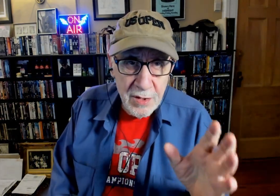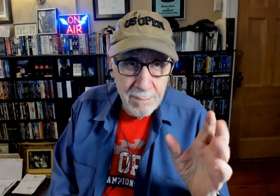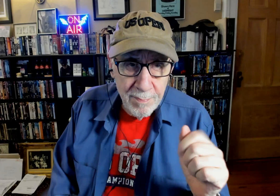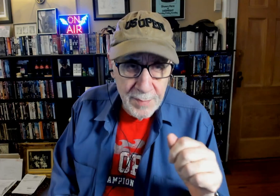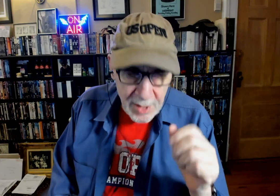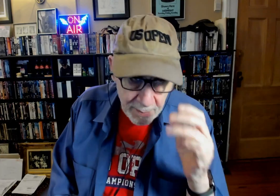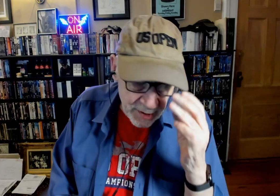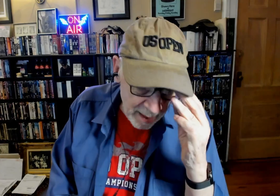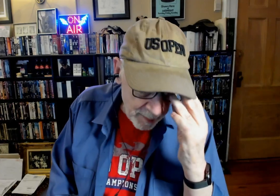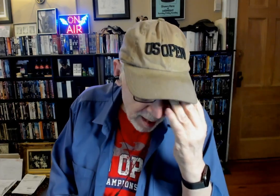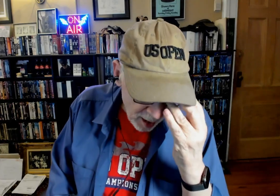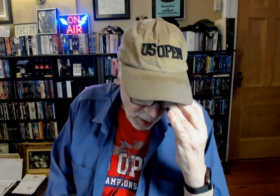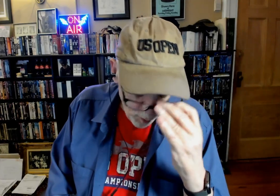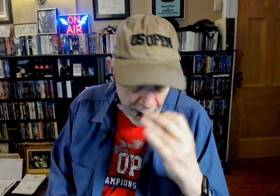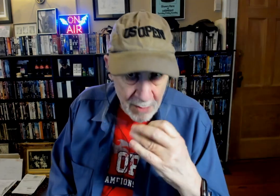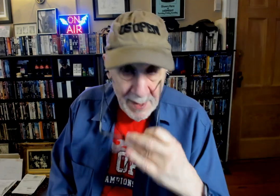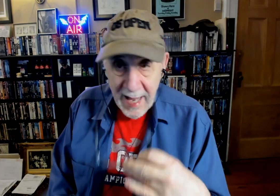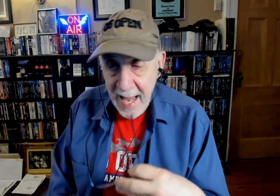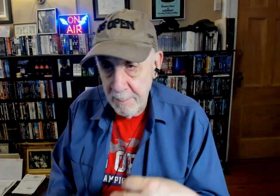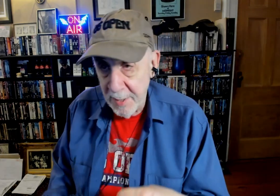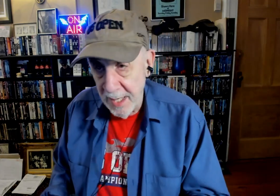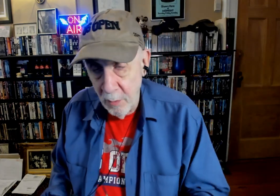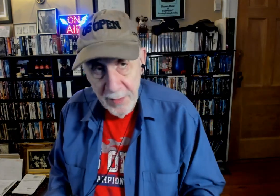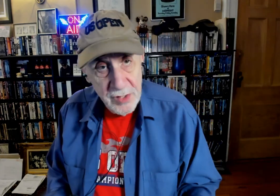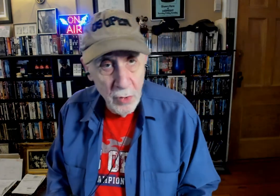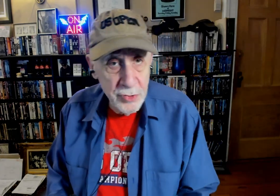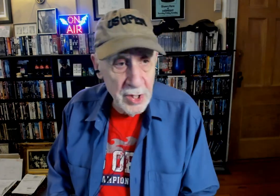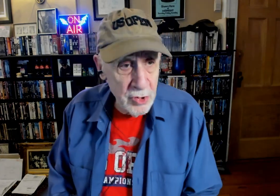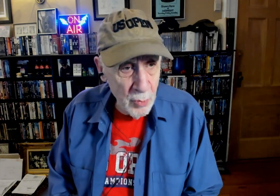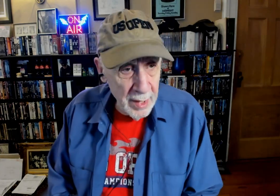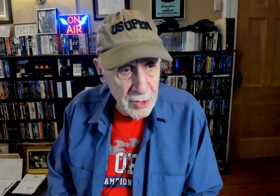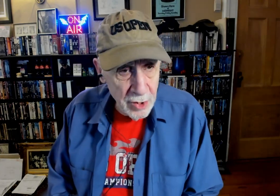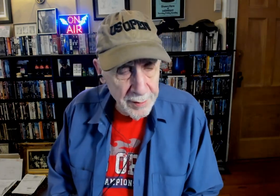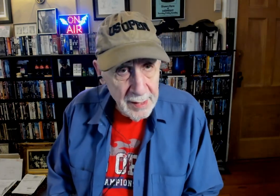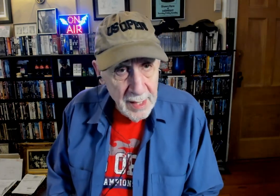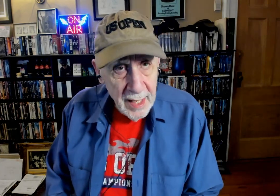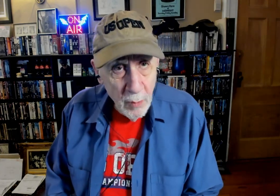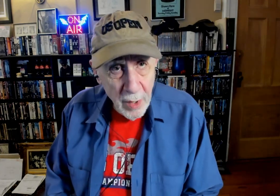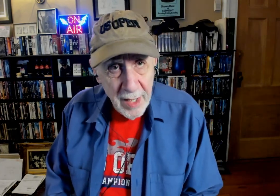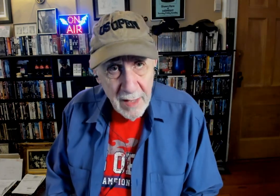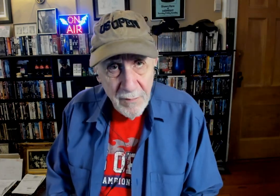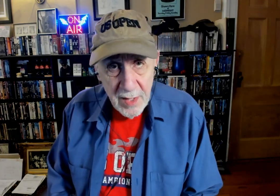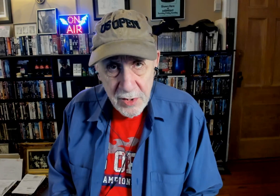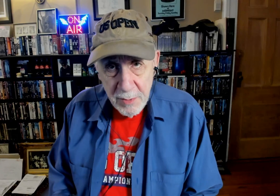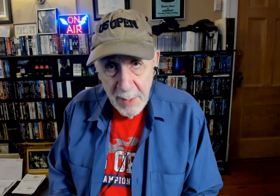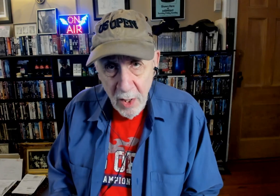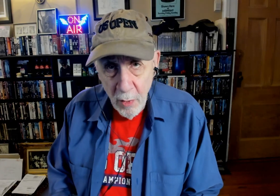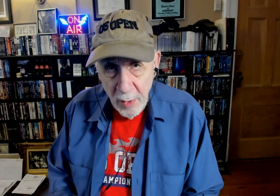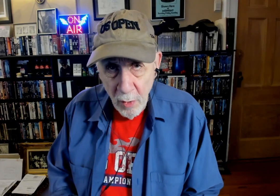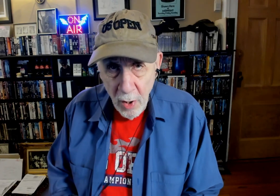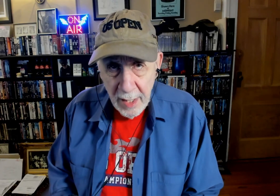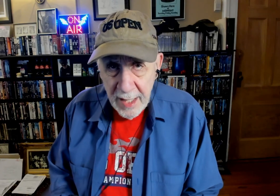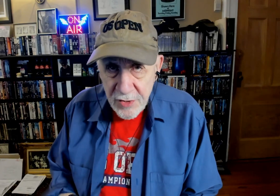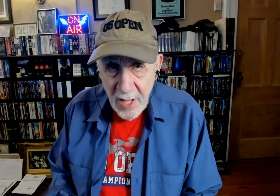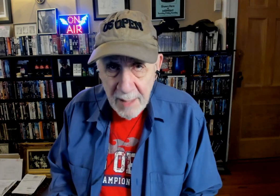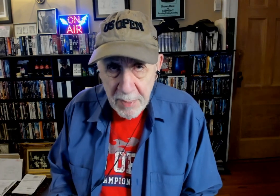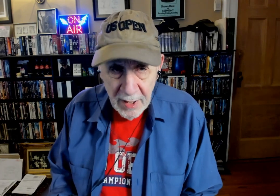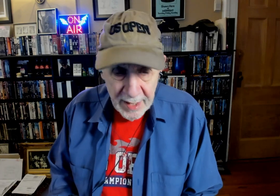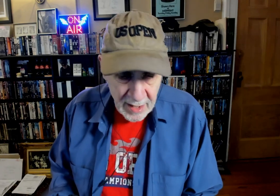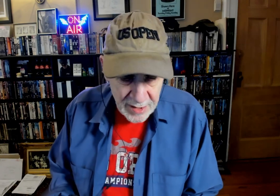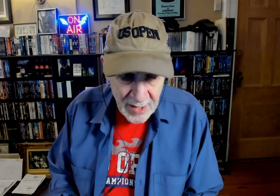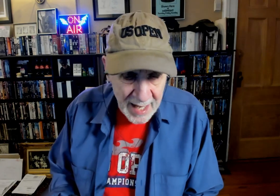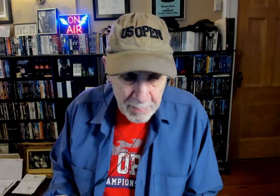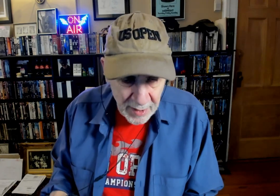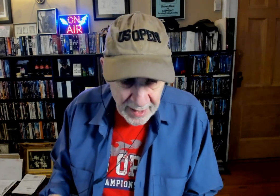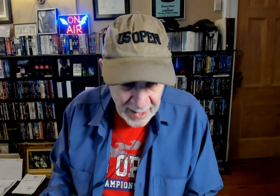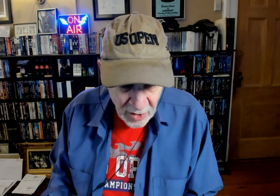he sums up what's been happening with this whole situation and where he feels it's been going wrong. And it's not